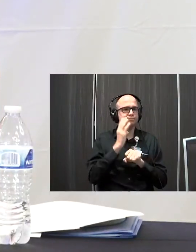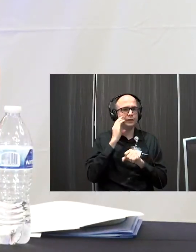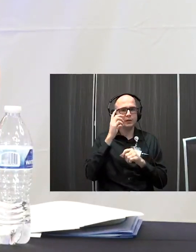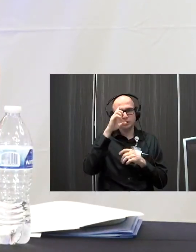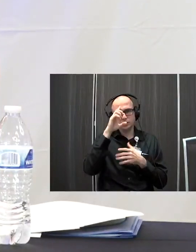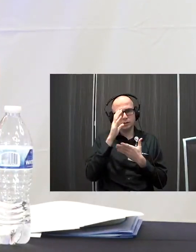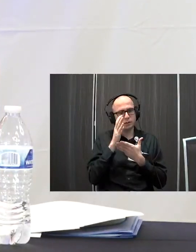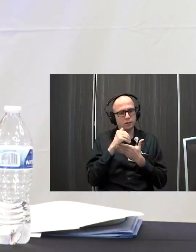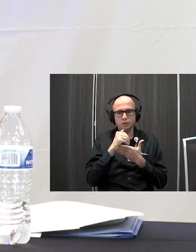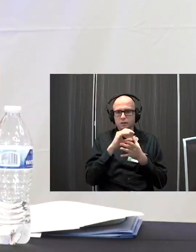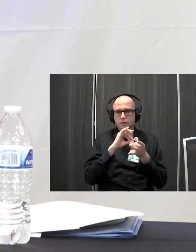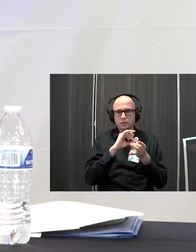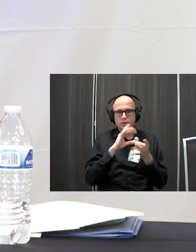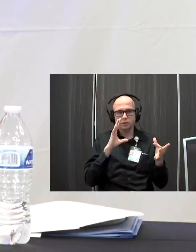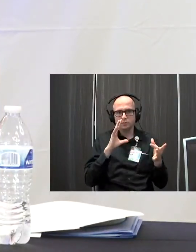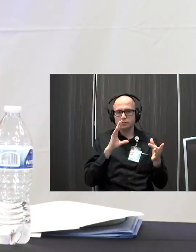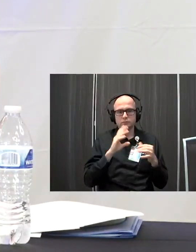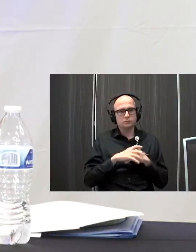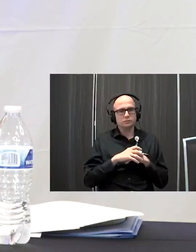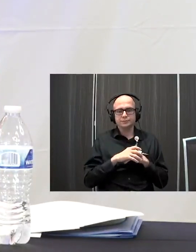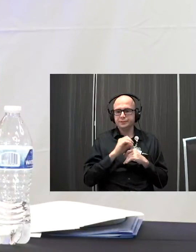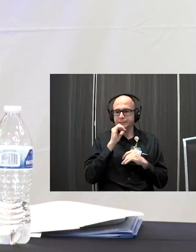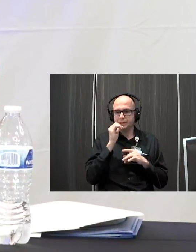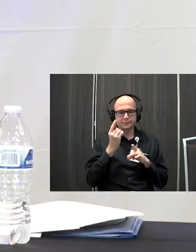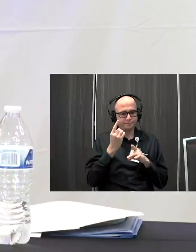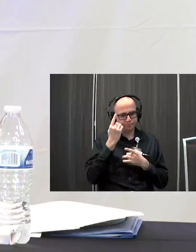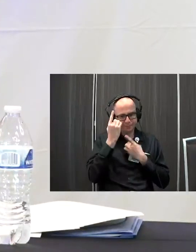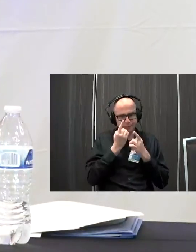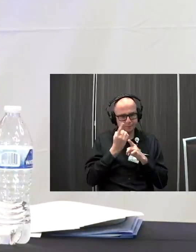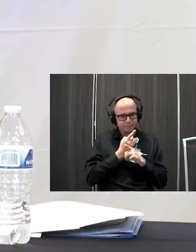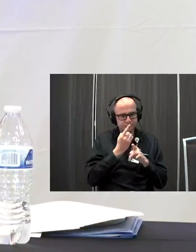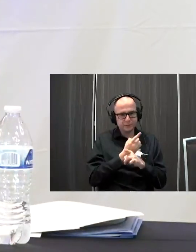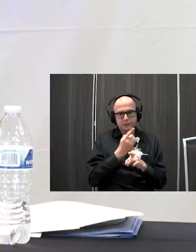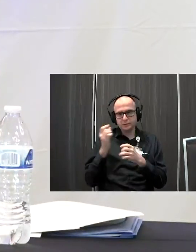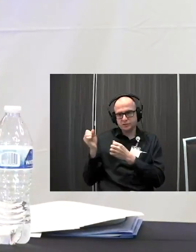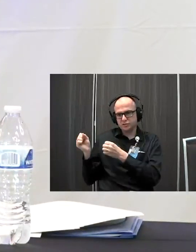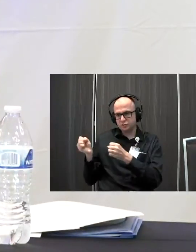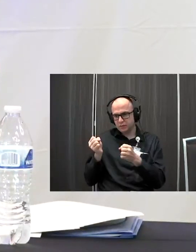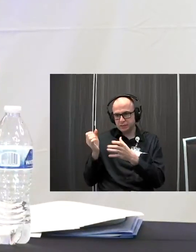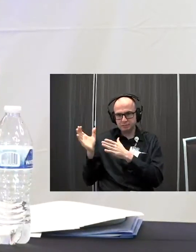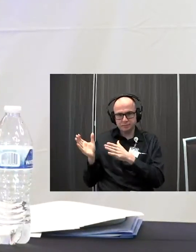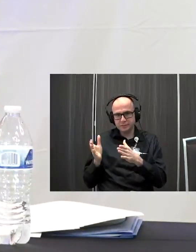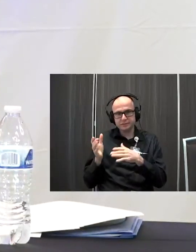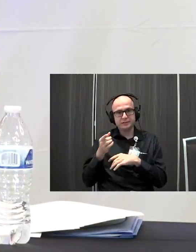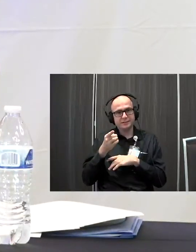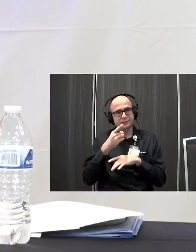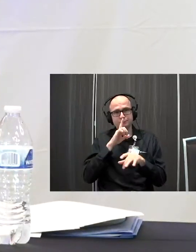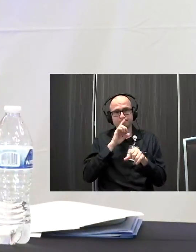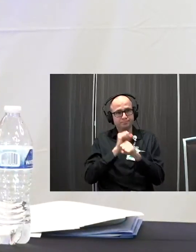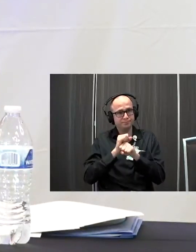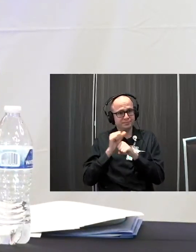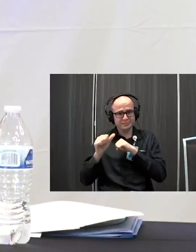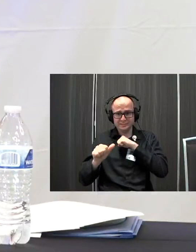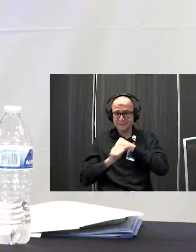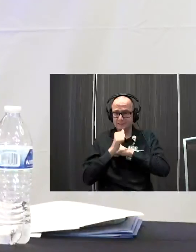he's irrational. And that's what we call it. It's point of no return. He's not rational. None of the regular strategies are working. He is truly a